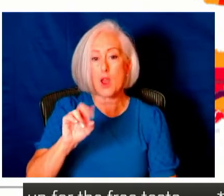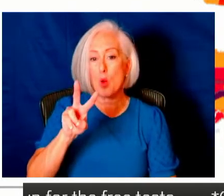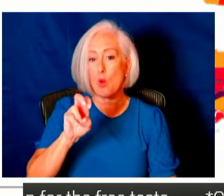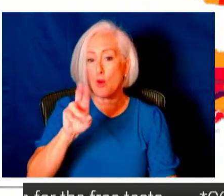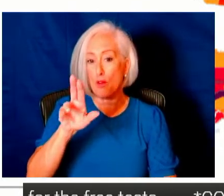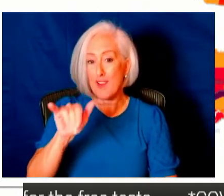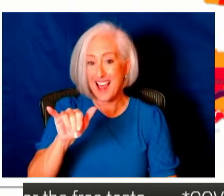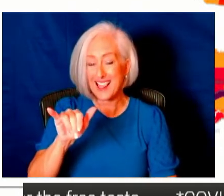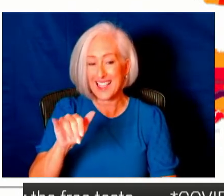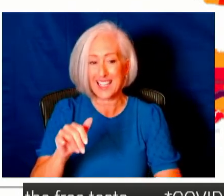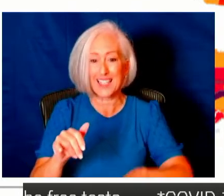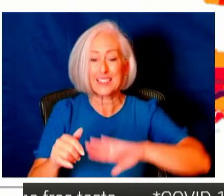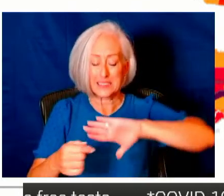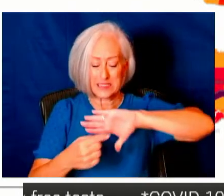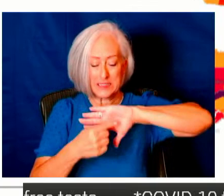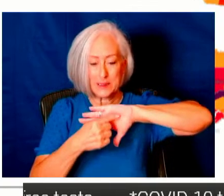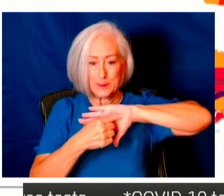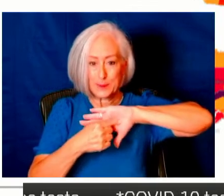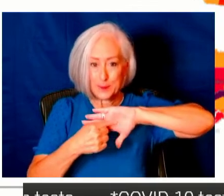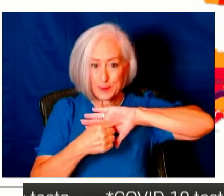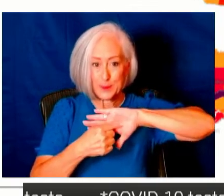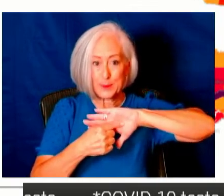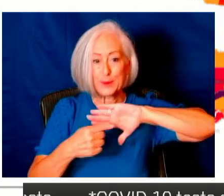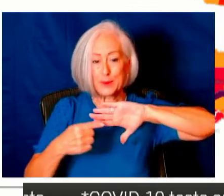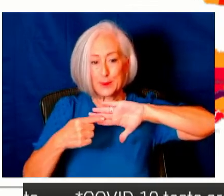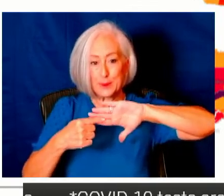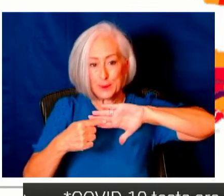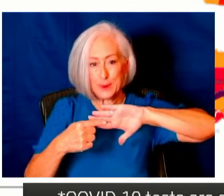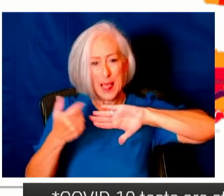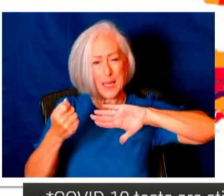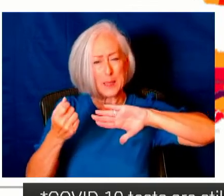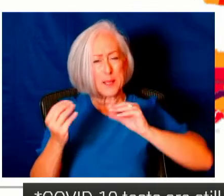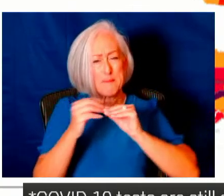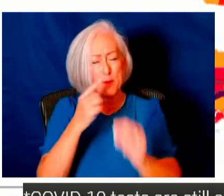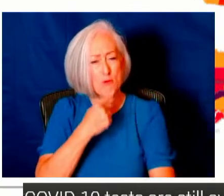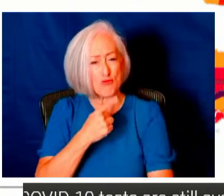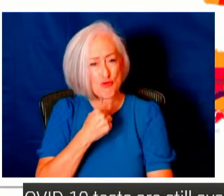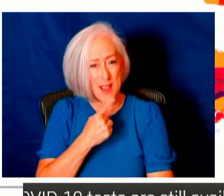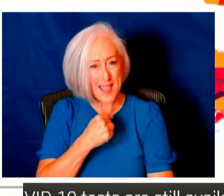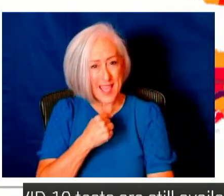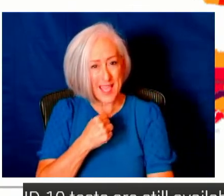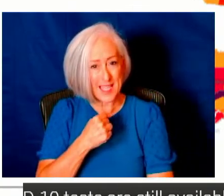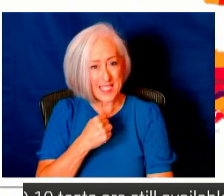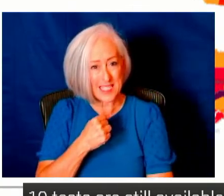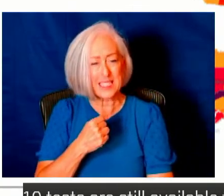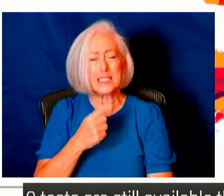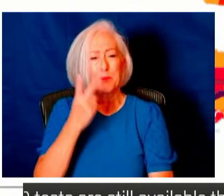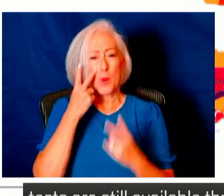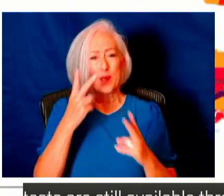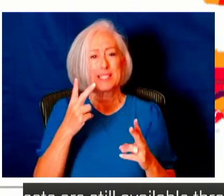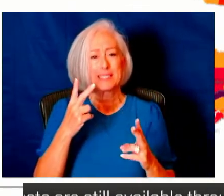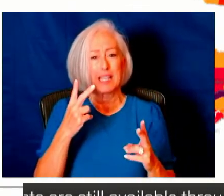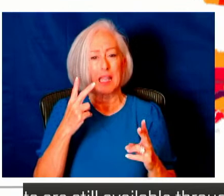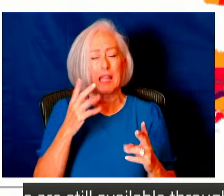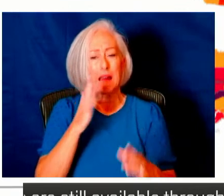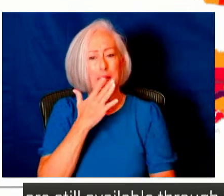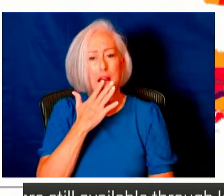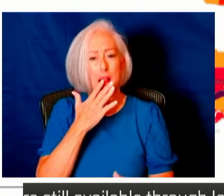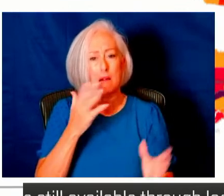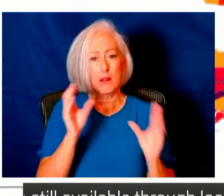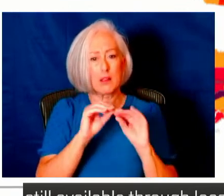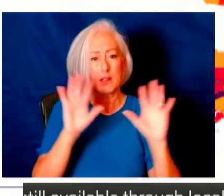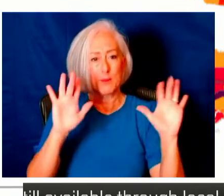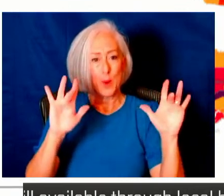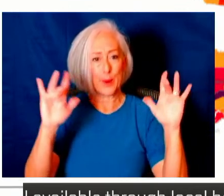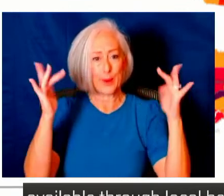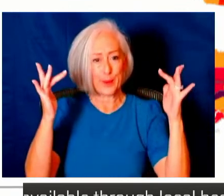in Southern California. But some of the southwestern other parts of the United States have begun to diminish. So we're seeing it fade. We see the national numbers